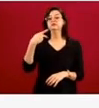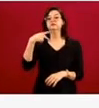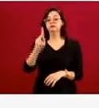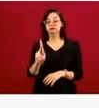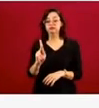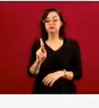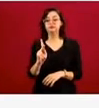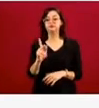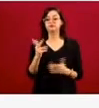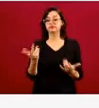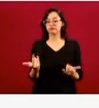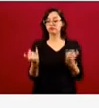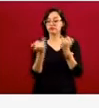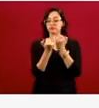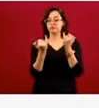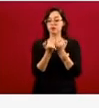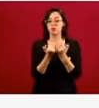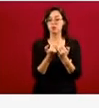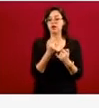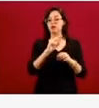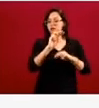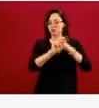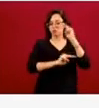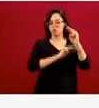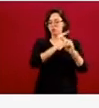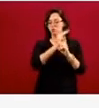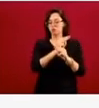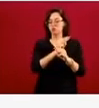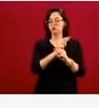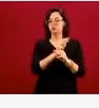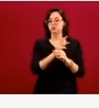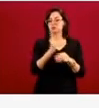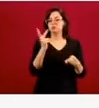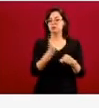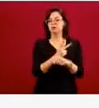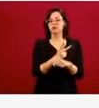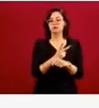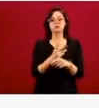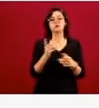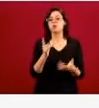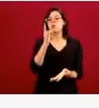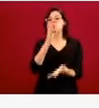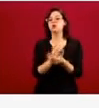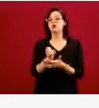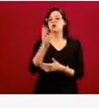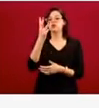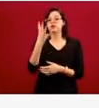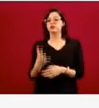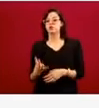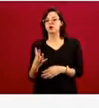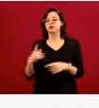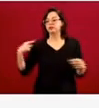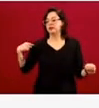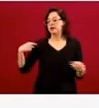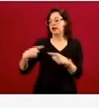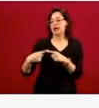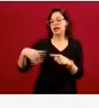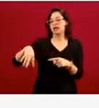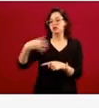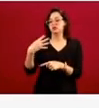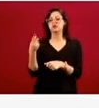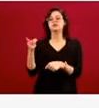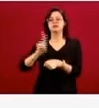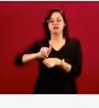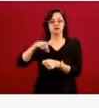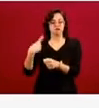1,890 cases so far, and we have a condition that is similar to what happens everywhere in the world, which is